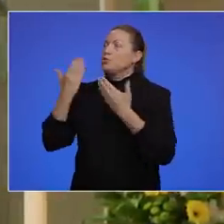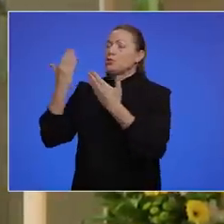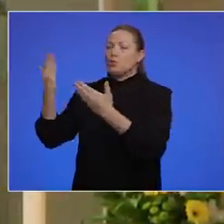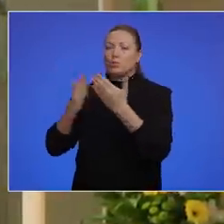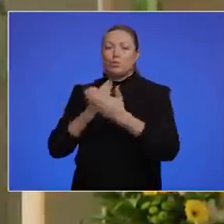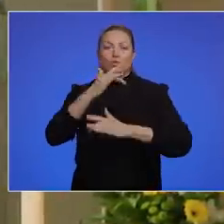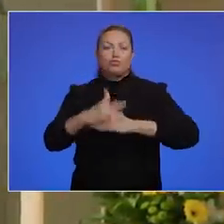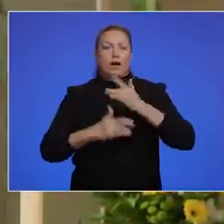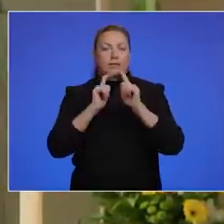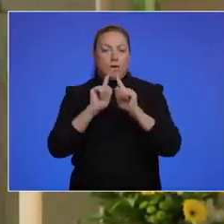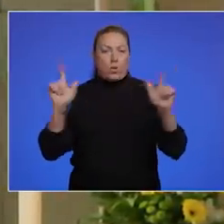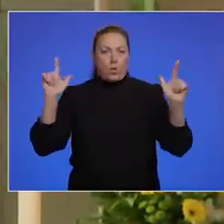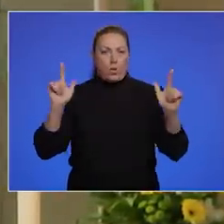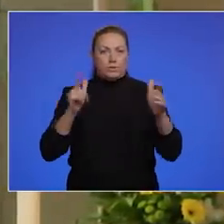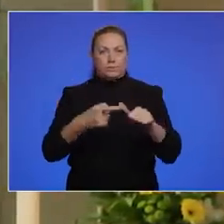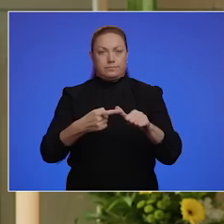our Lord Amen